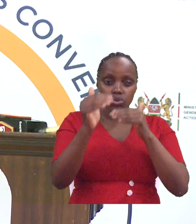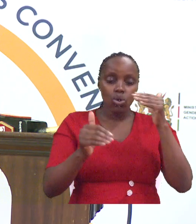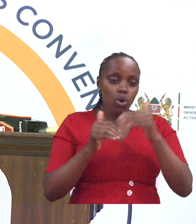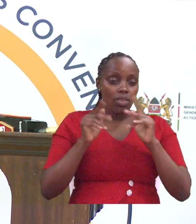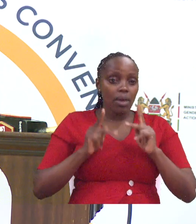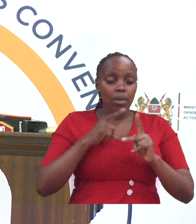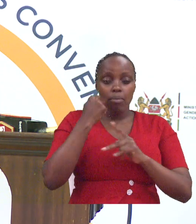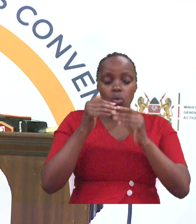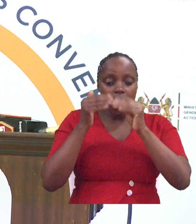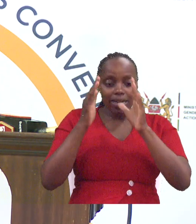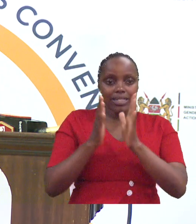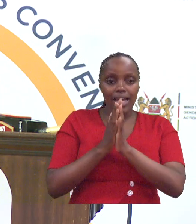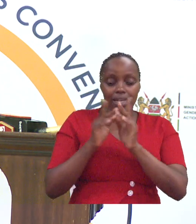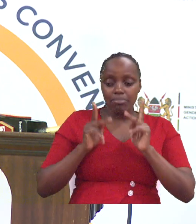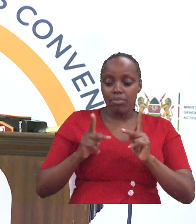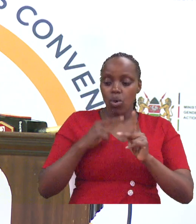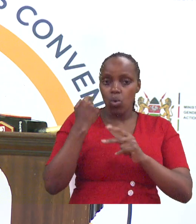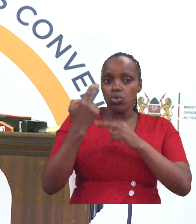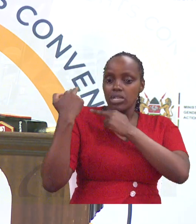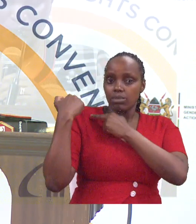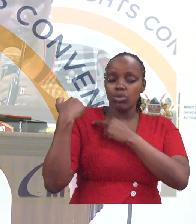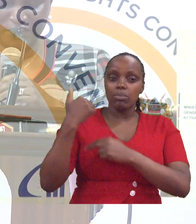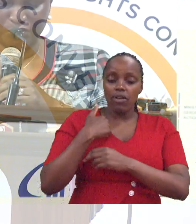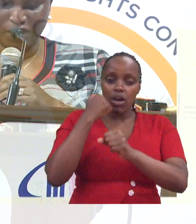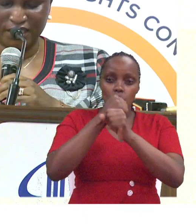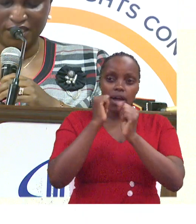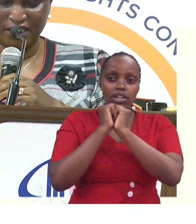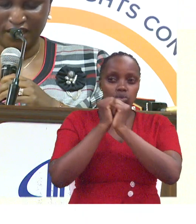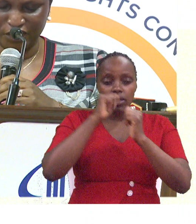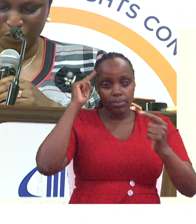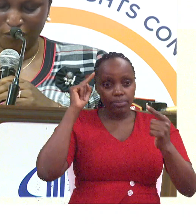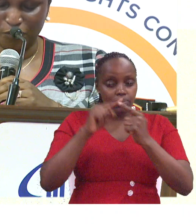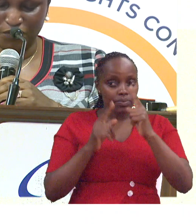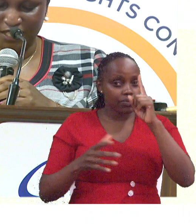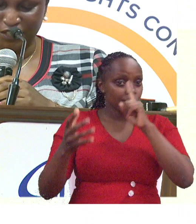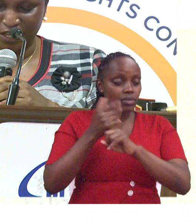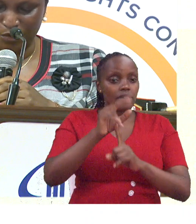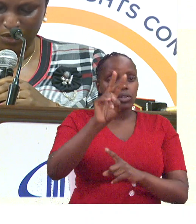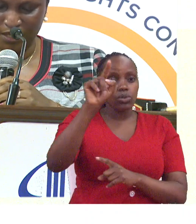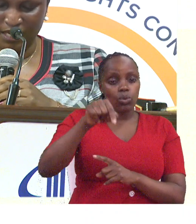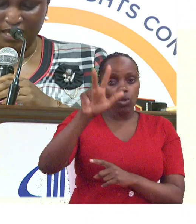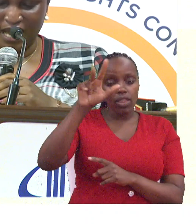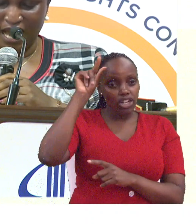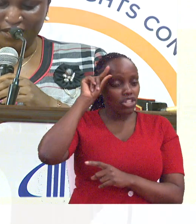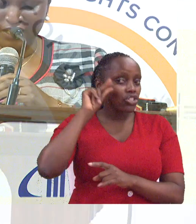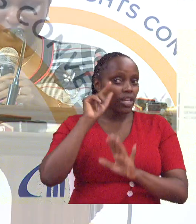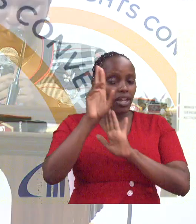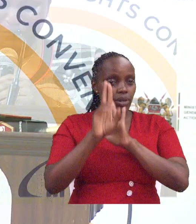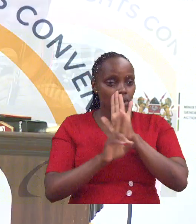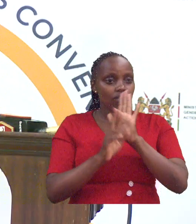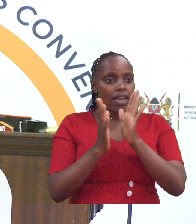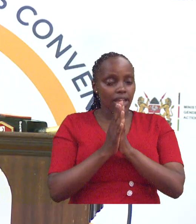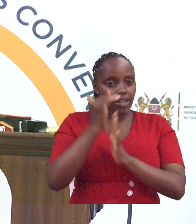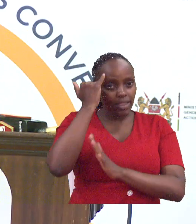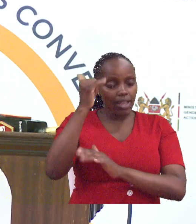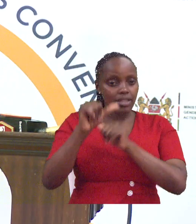duty bearers and other stakeholders represented here to work together towards the realization of two-third gender rule and in